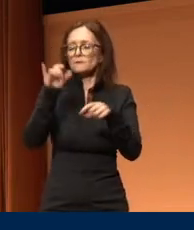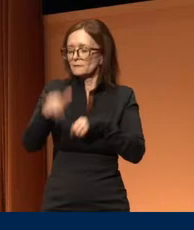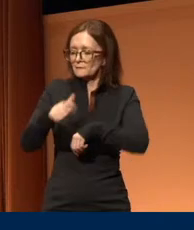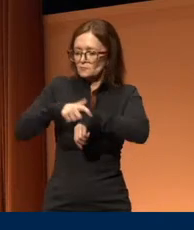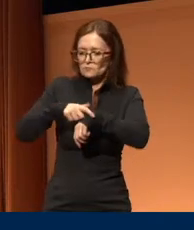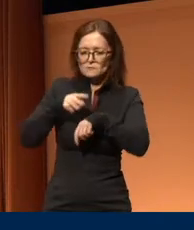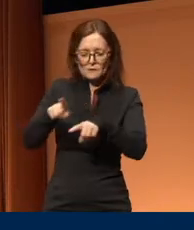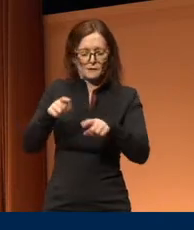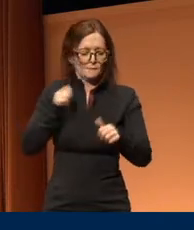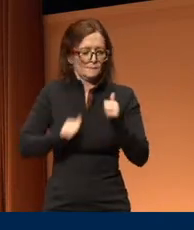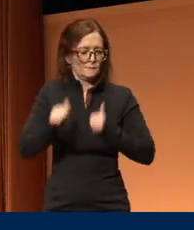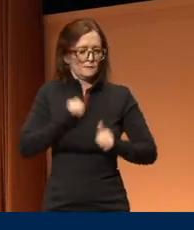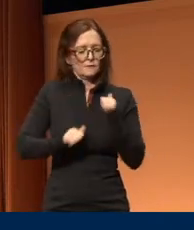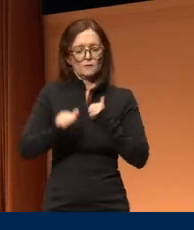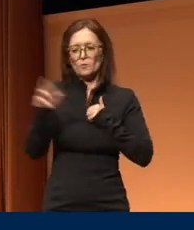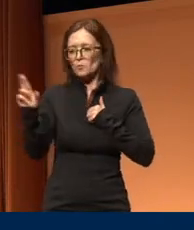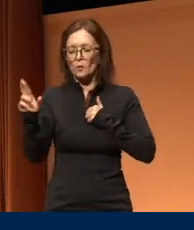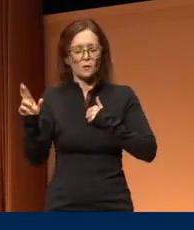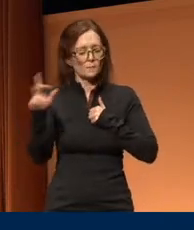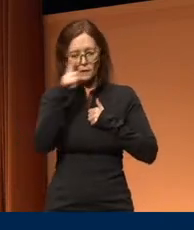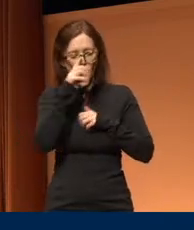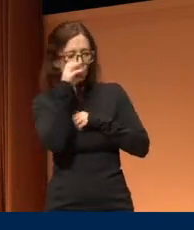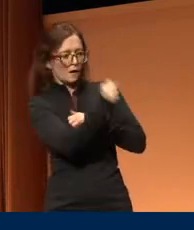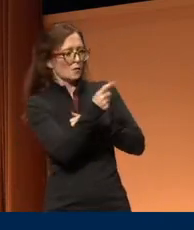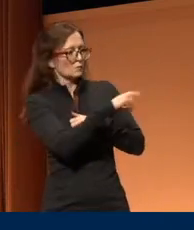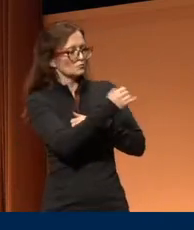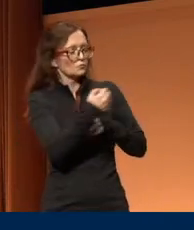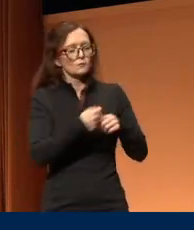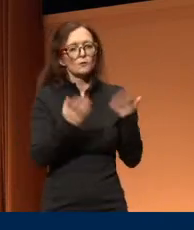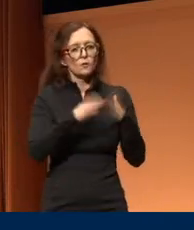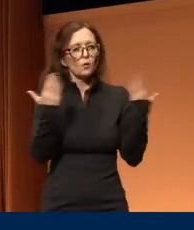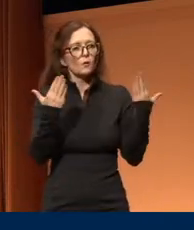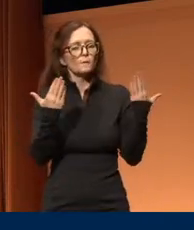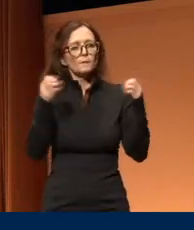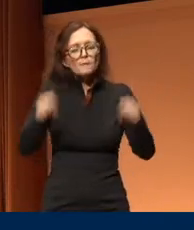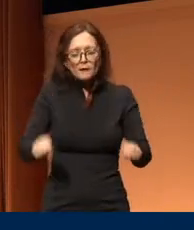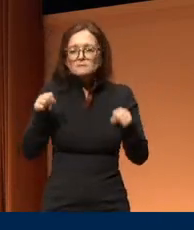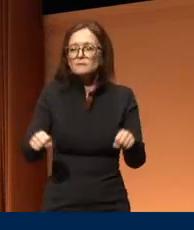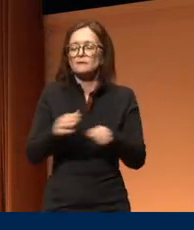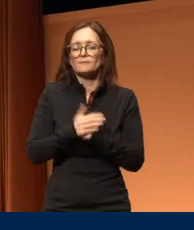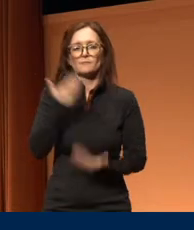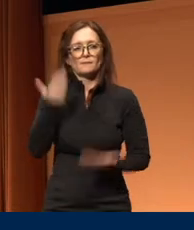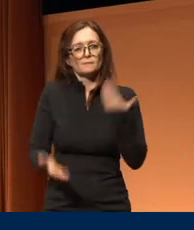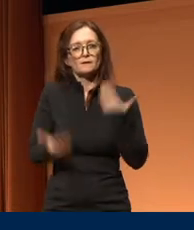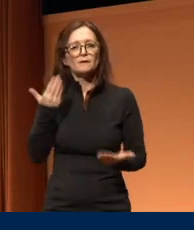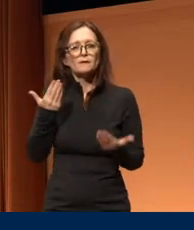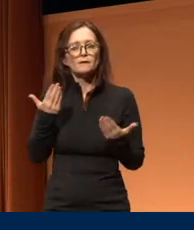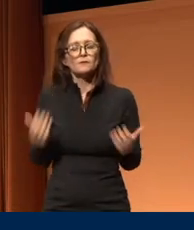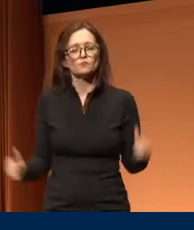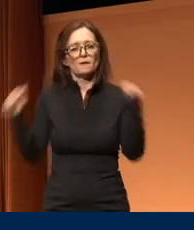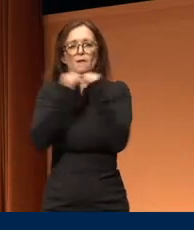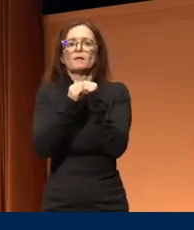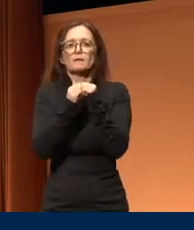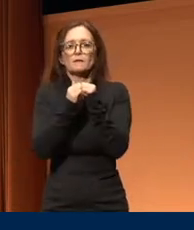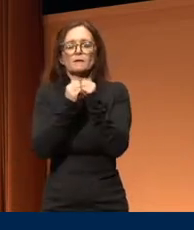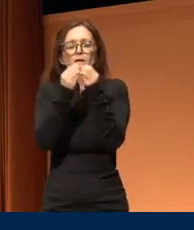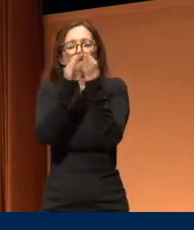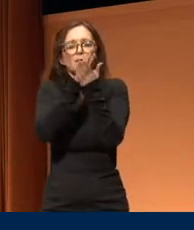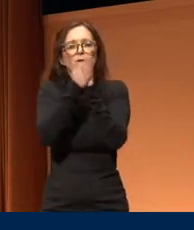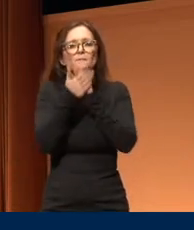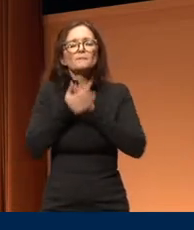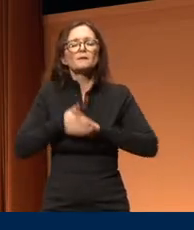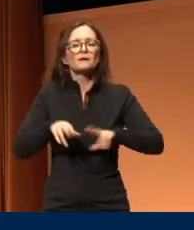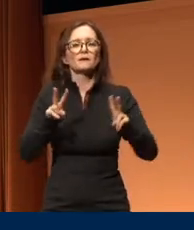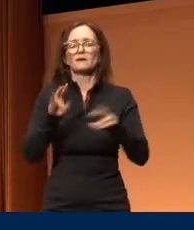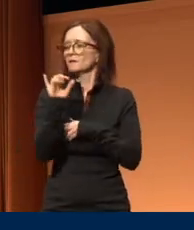play, Romeo's attraction for Juliet initially opens him to the possibility of reconciliation and peace. It's